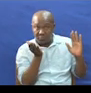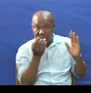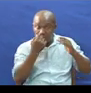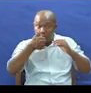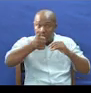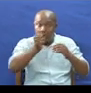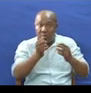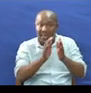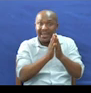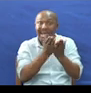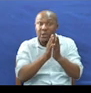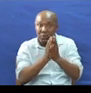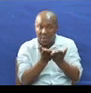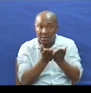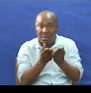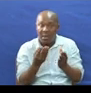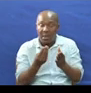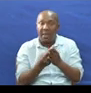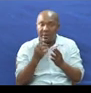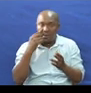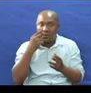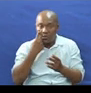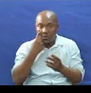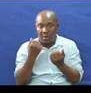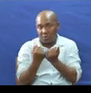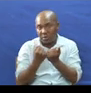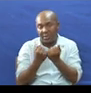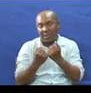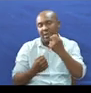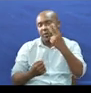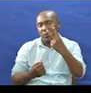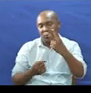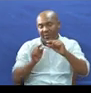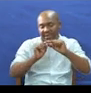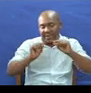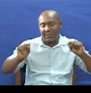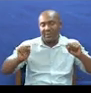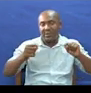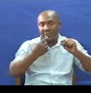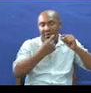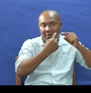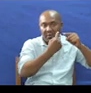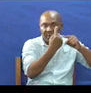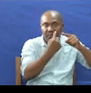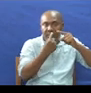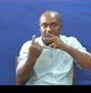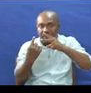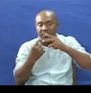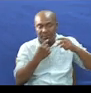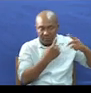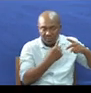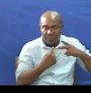in your dictionary and try to construct 2 sentences for each word.